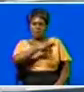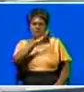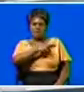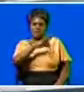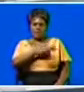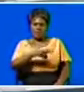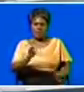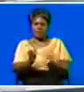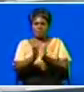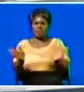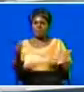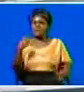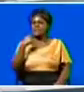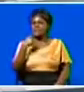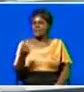Wanaitu unasema